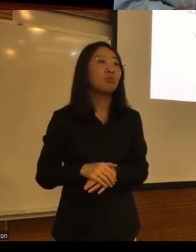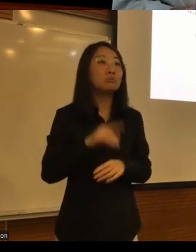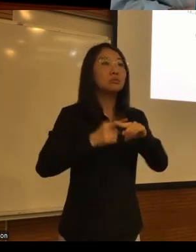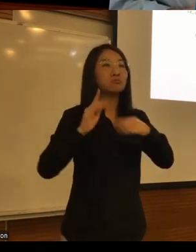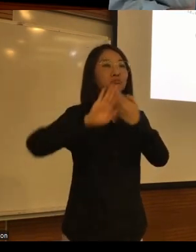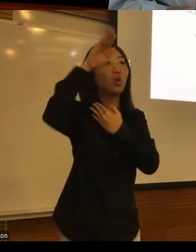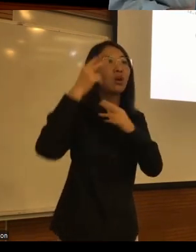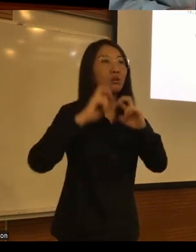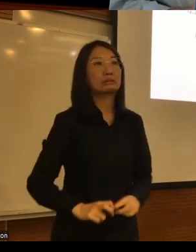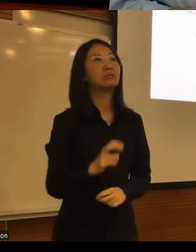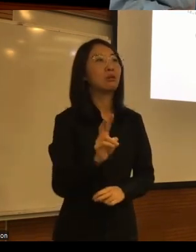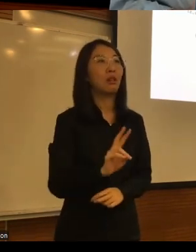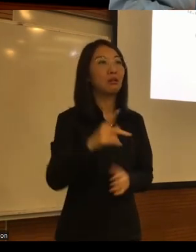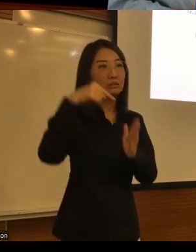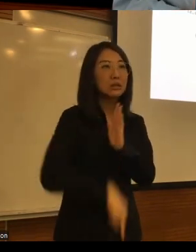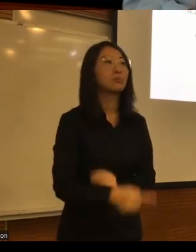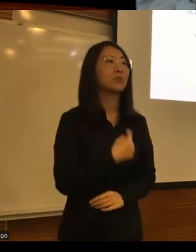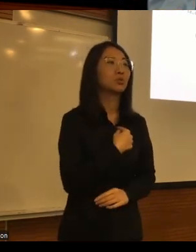be explored.